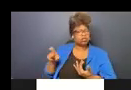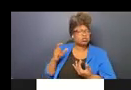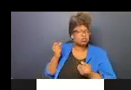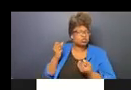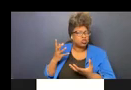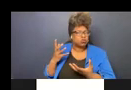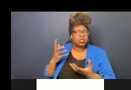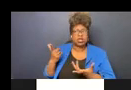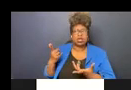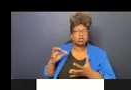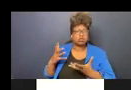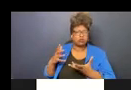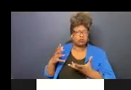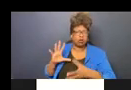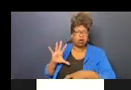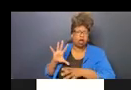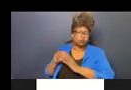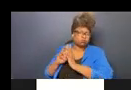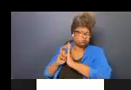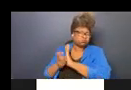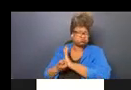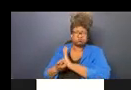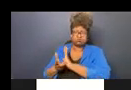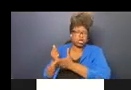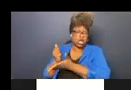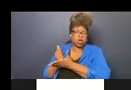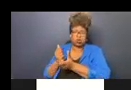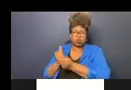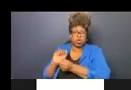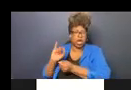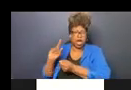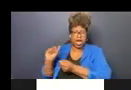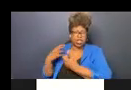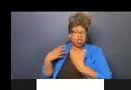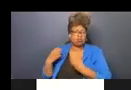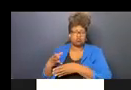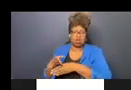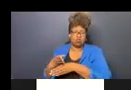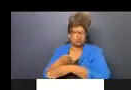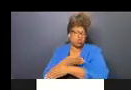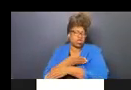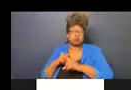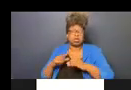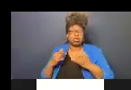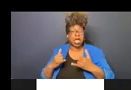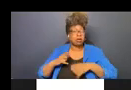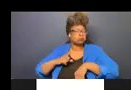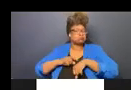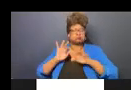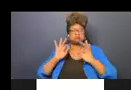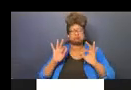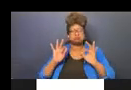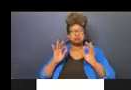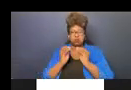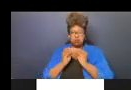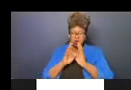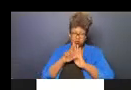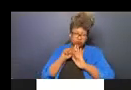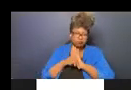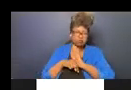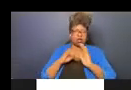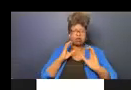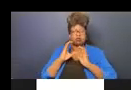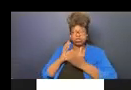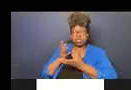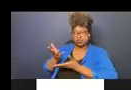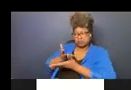deep in Ida recovery, but now is a good time for us to be having those conversations more deeply, and we'll have an update for you on